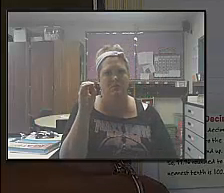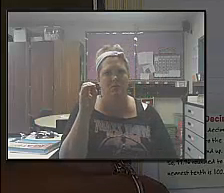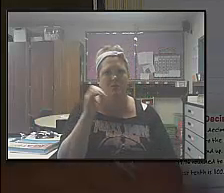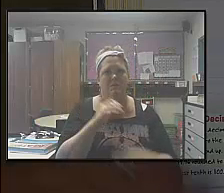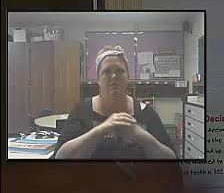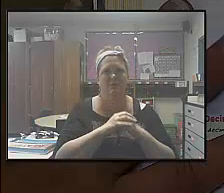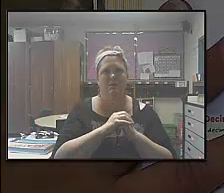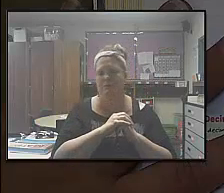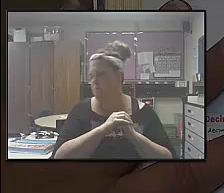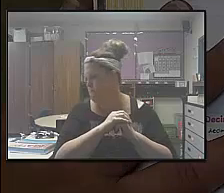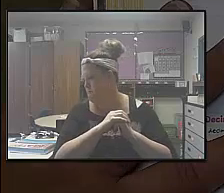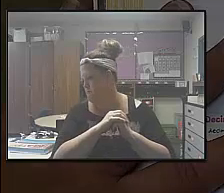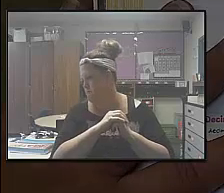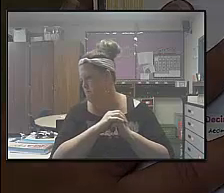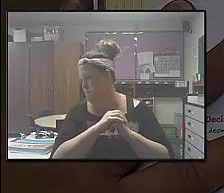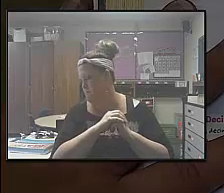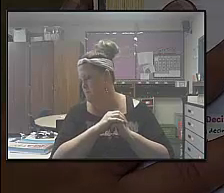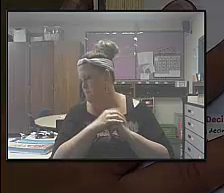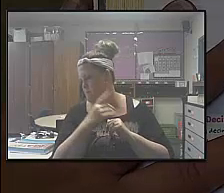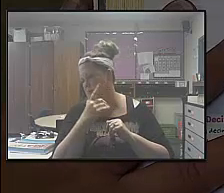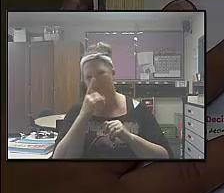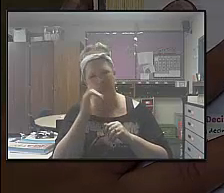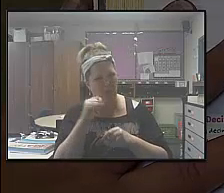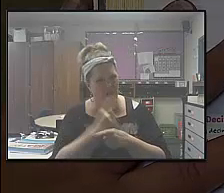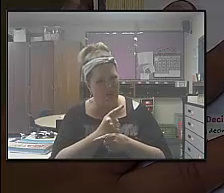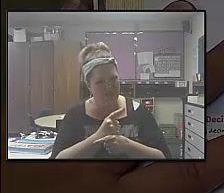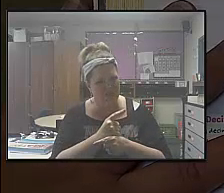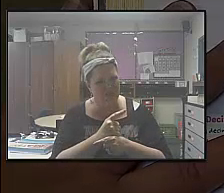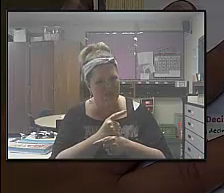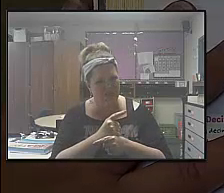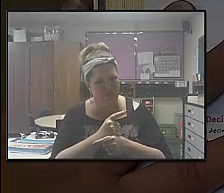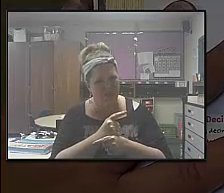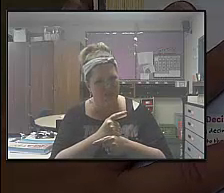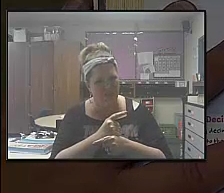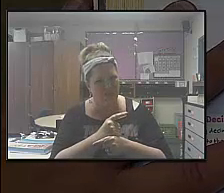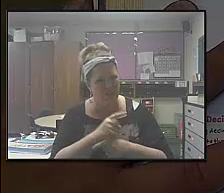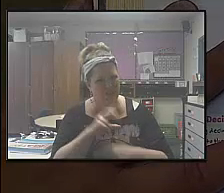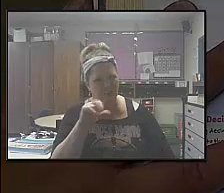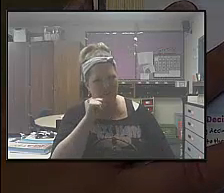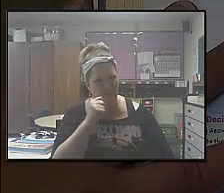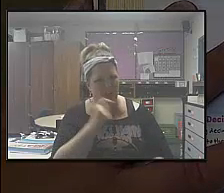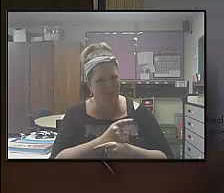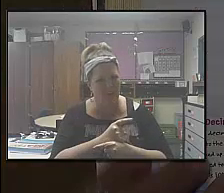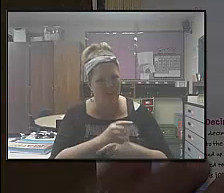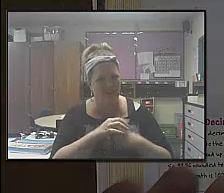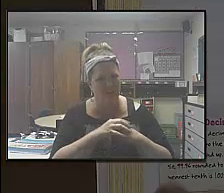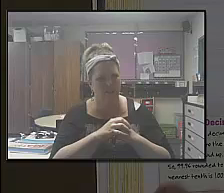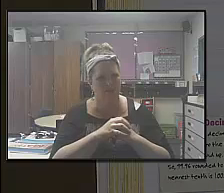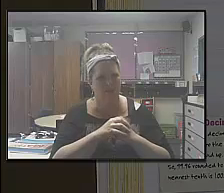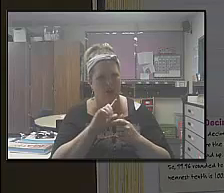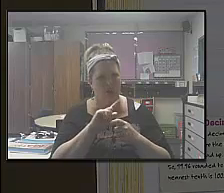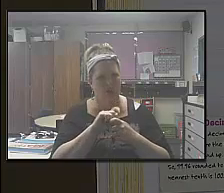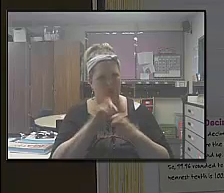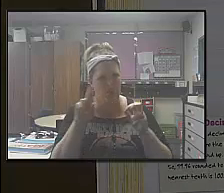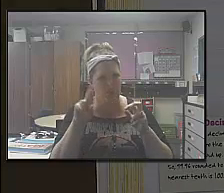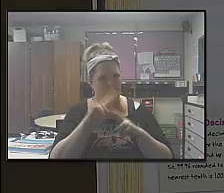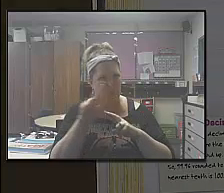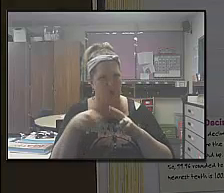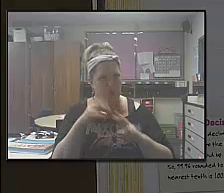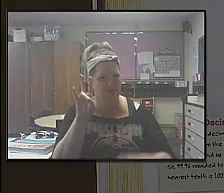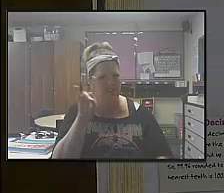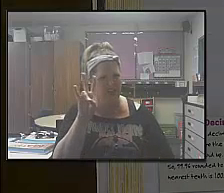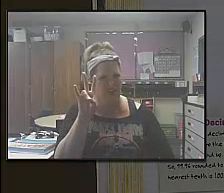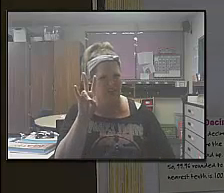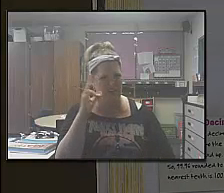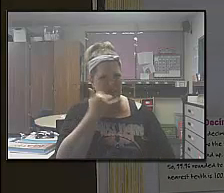Okay? So the next page of this lesson. Not right. Oh, That's not right, huh? Look what I did. I rounded to my 7.